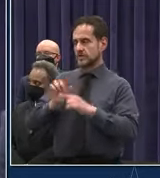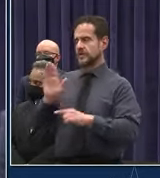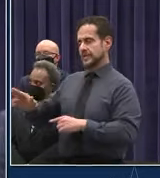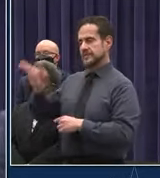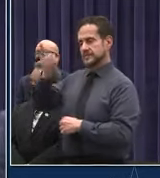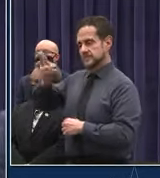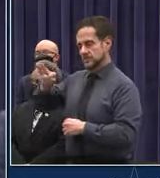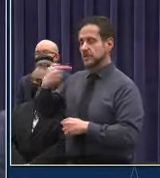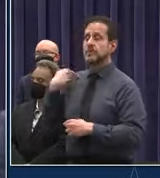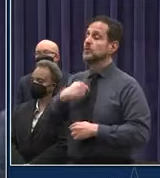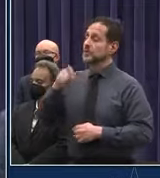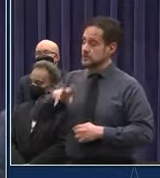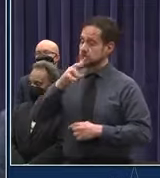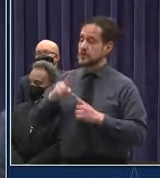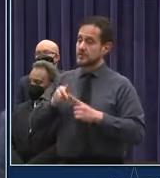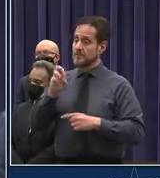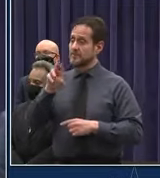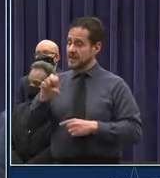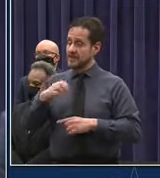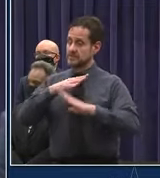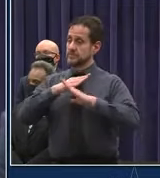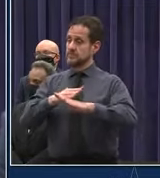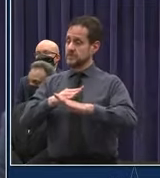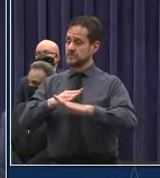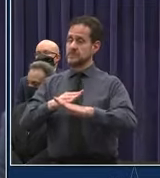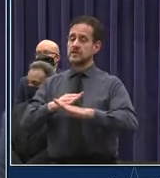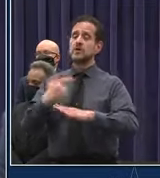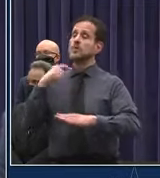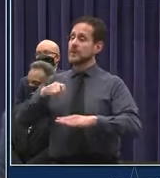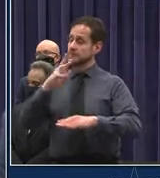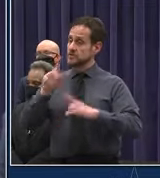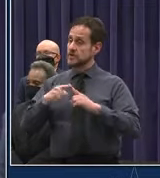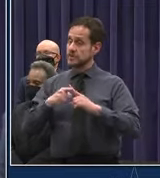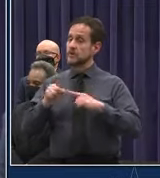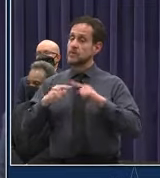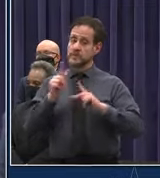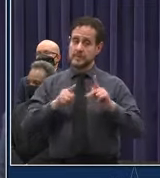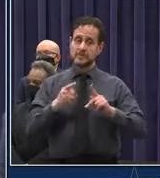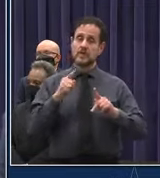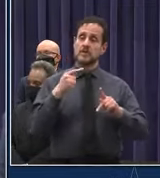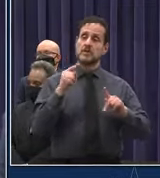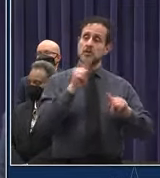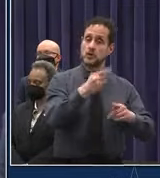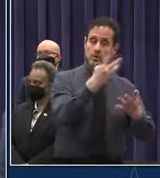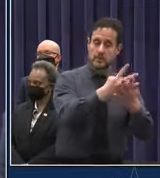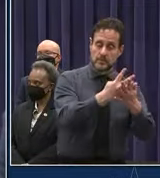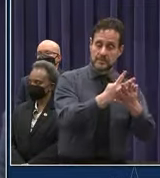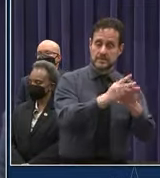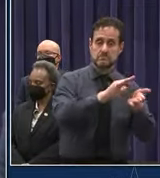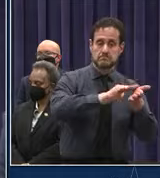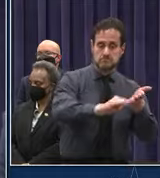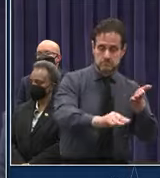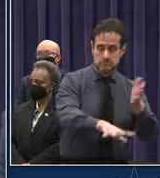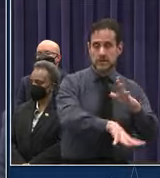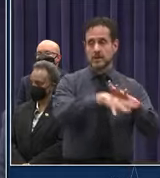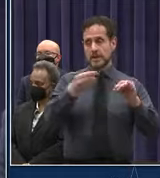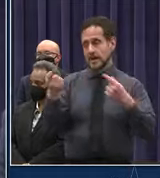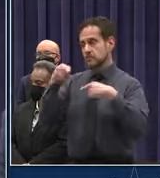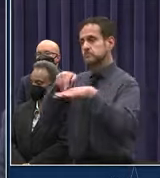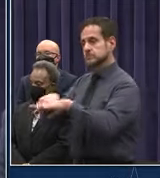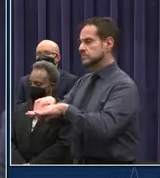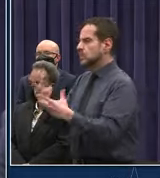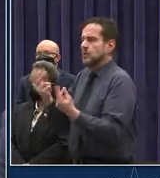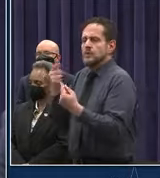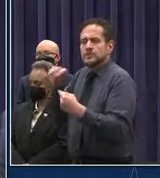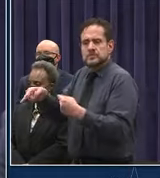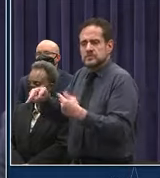for young people who are involved, whether they're caught in the criminal justice system or not, we will continue to see engagement